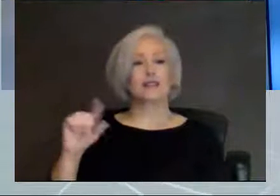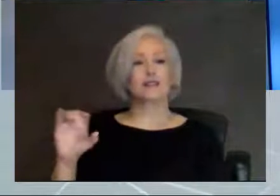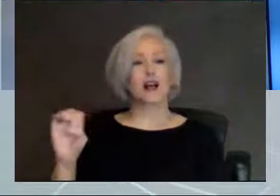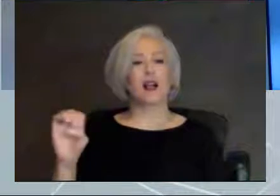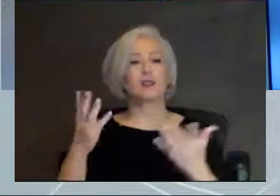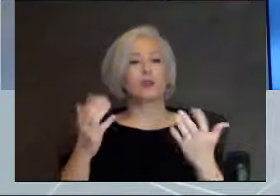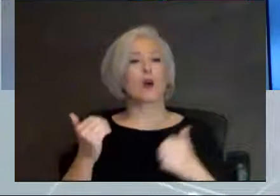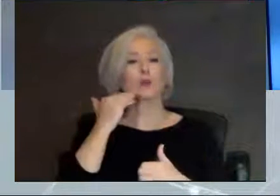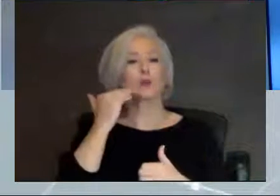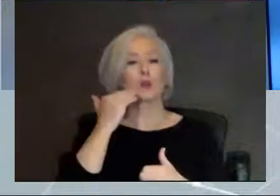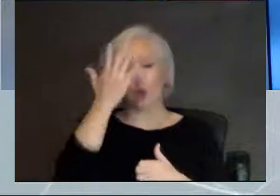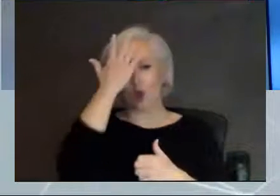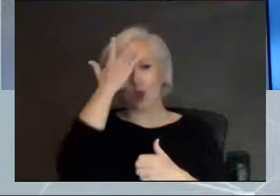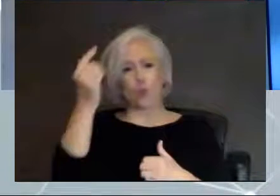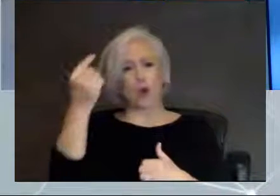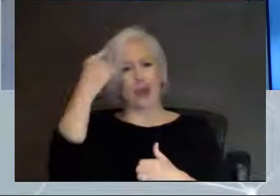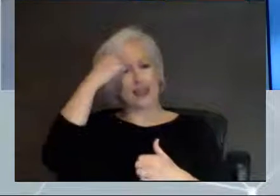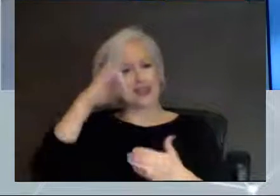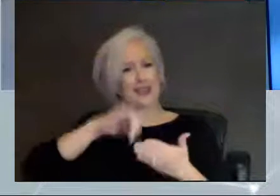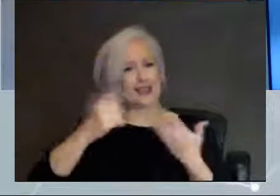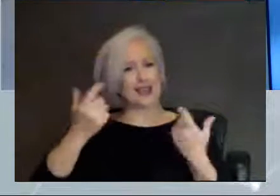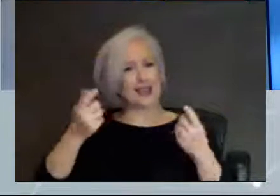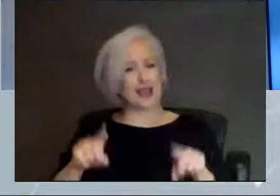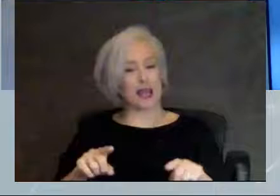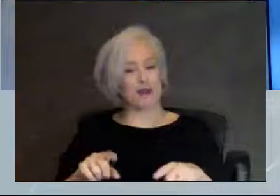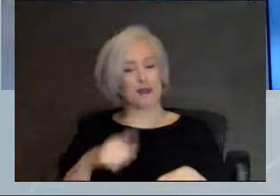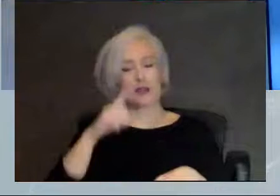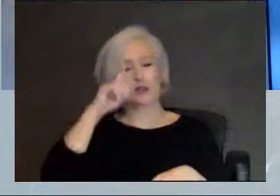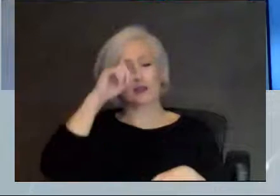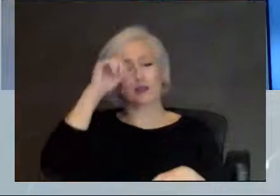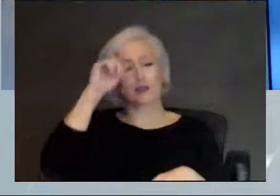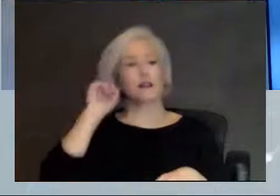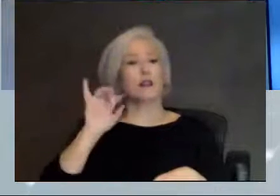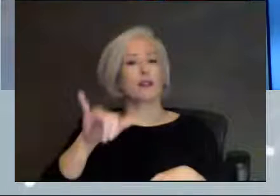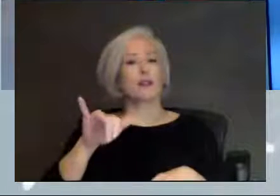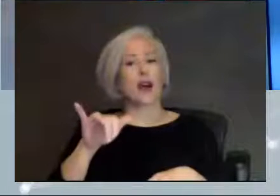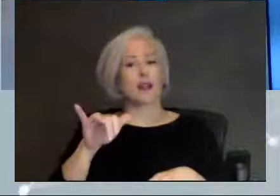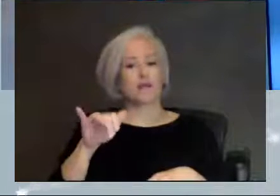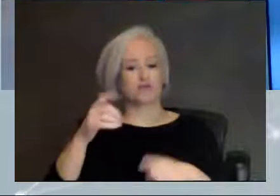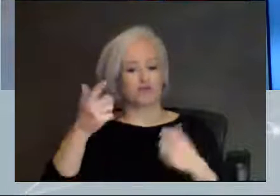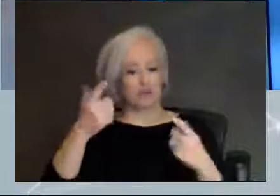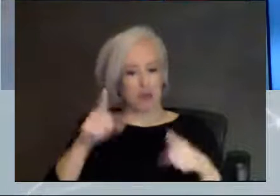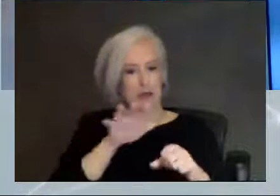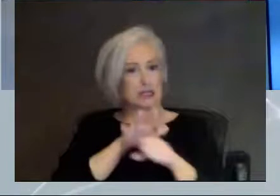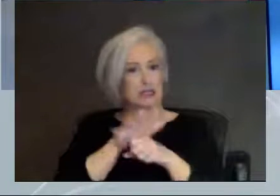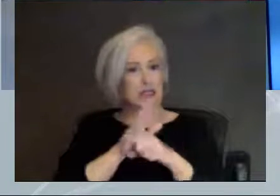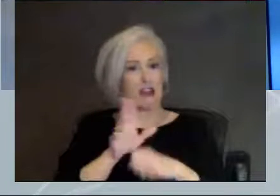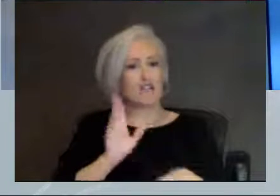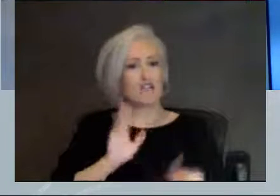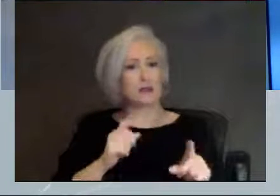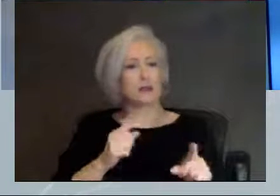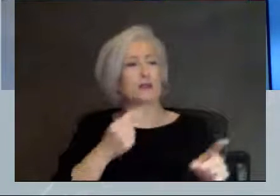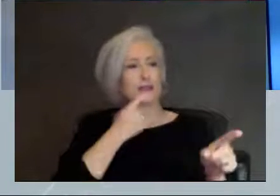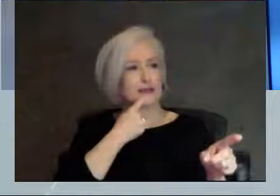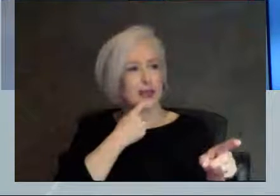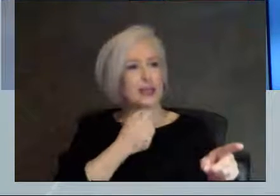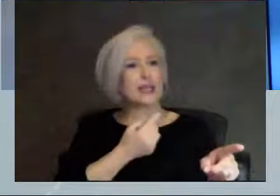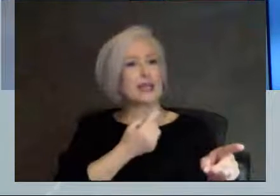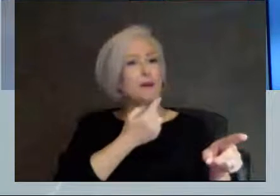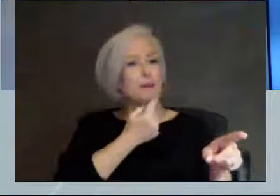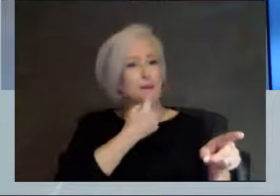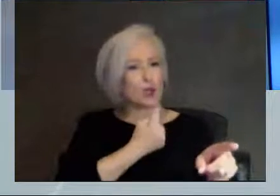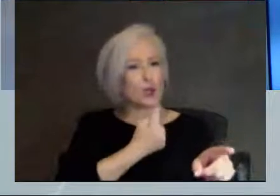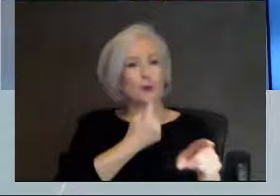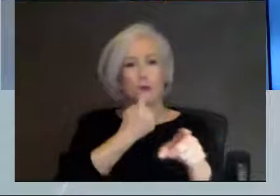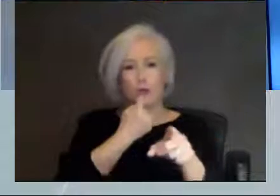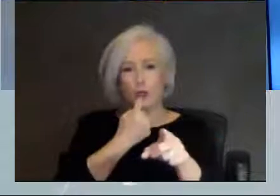this is happening? Did you simply have it happen to enough people who said, I have a bitter taste in my mouth, where you were able to make the connection? I mean, how did you even